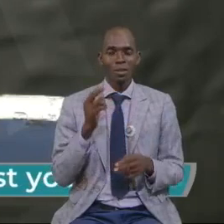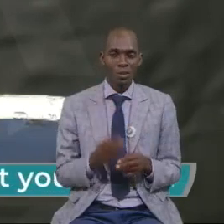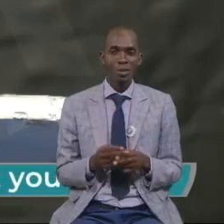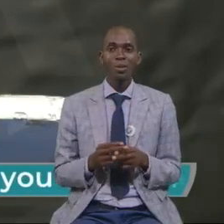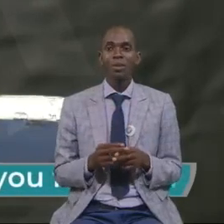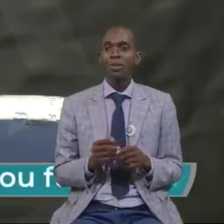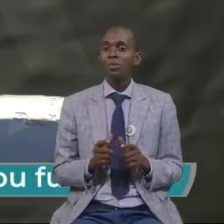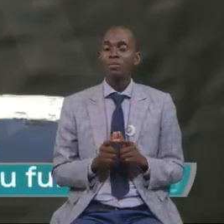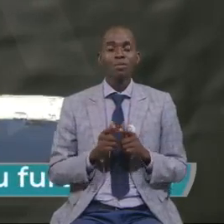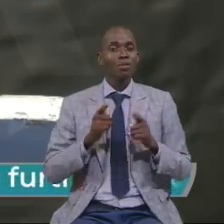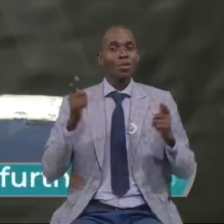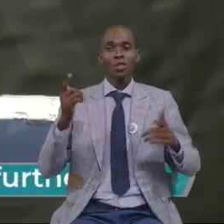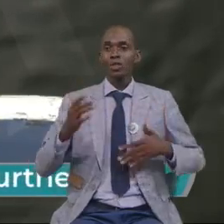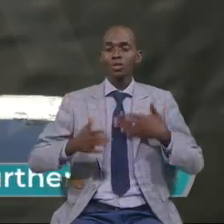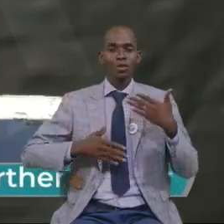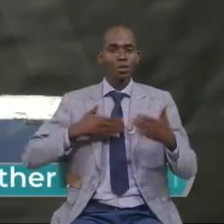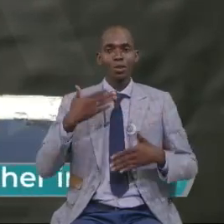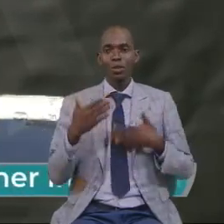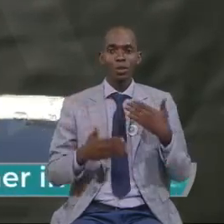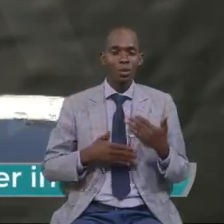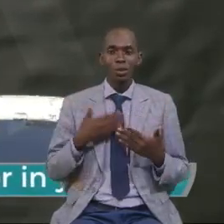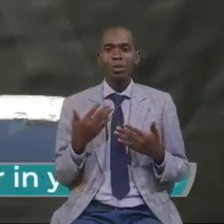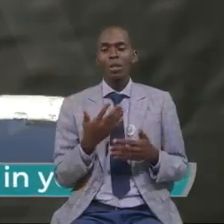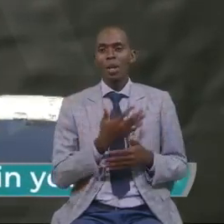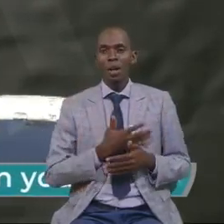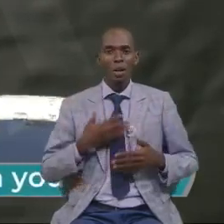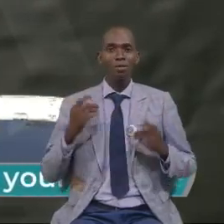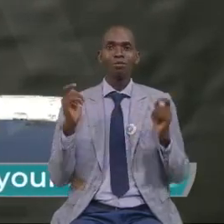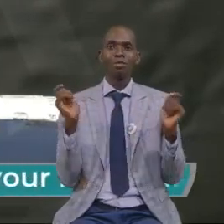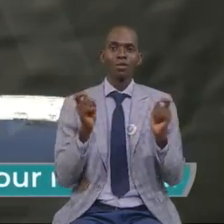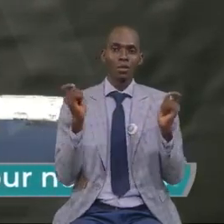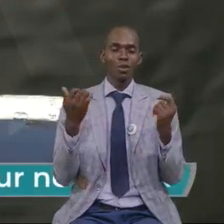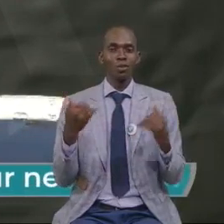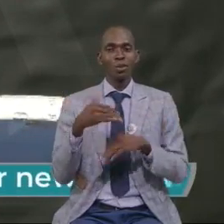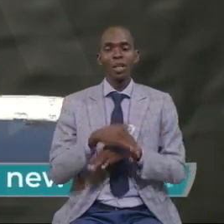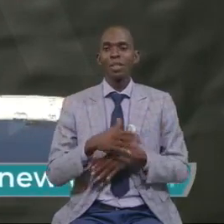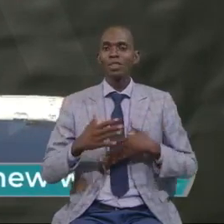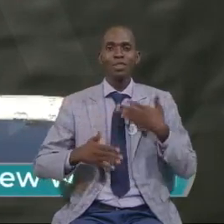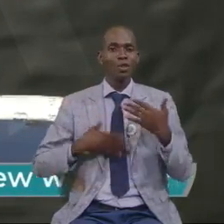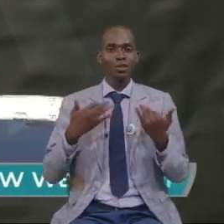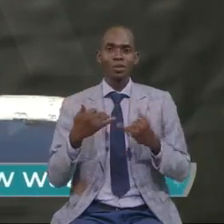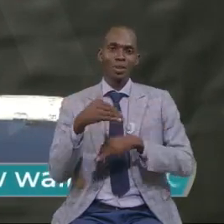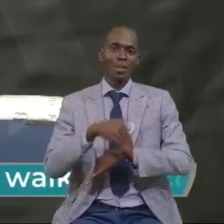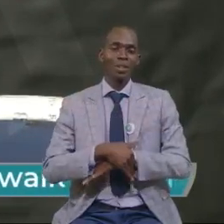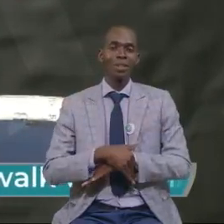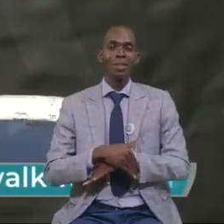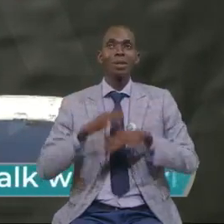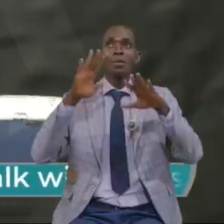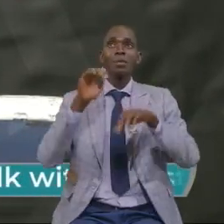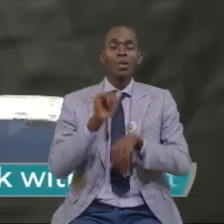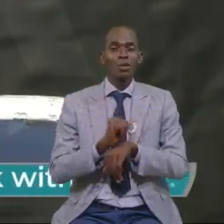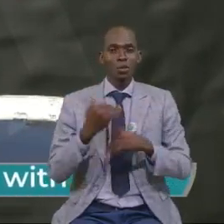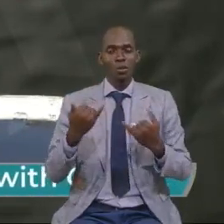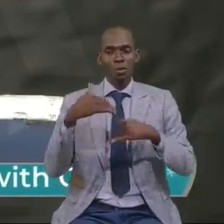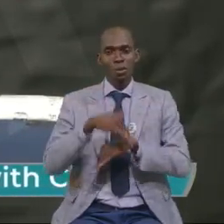Pandemonium of joy. Jubilation tonight. Joy tonight. Miracles tonight for